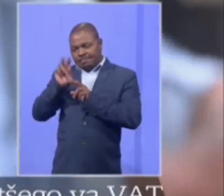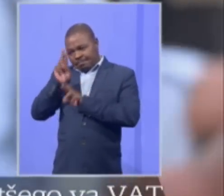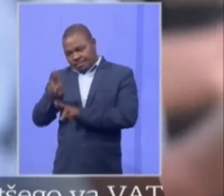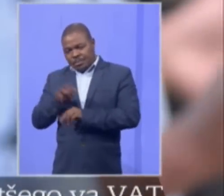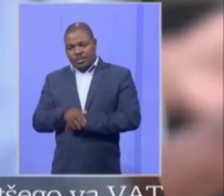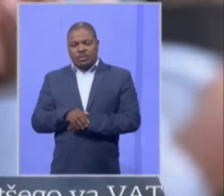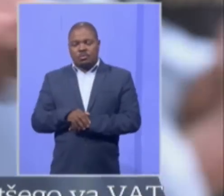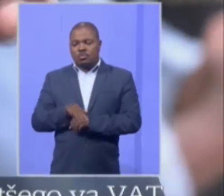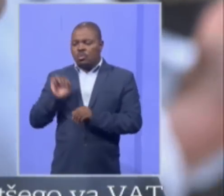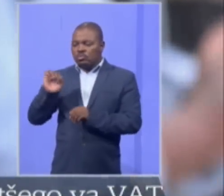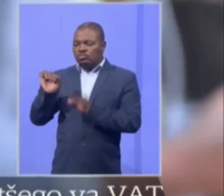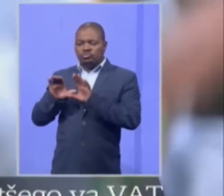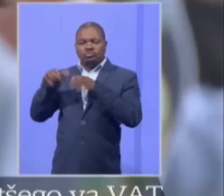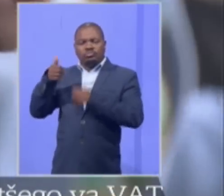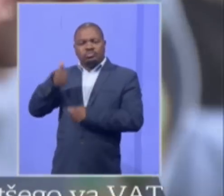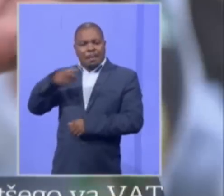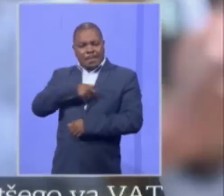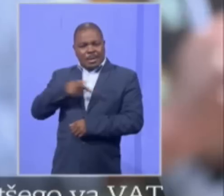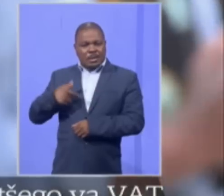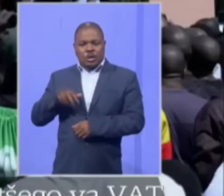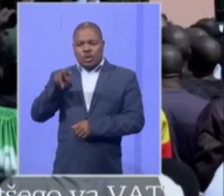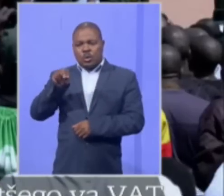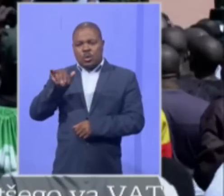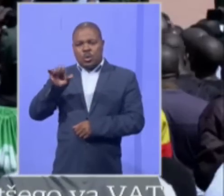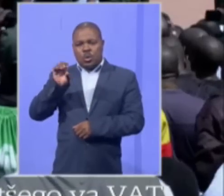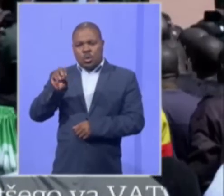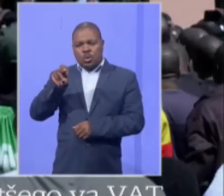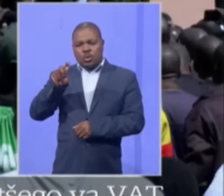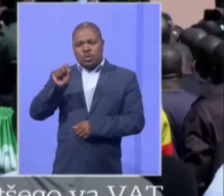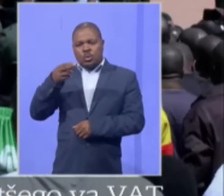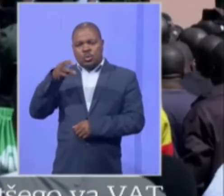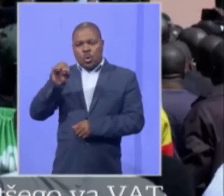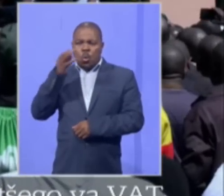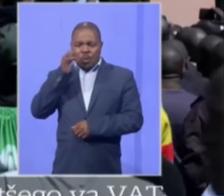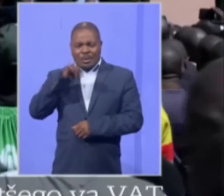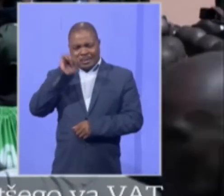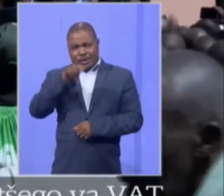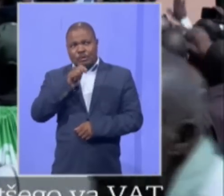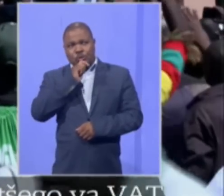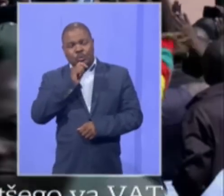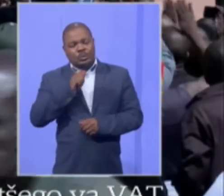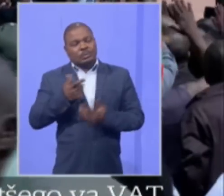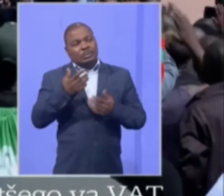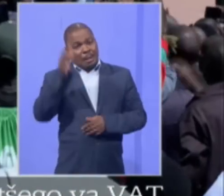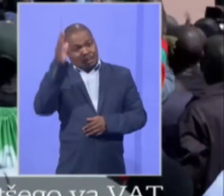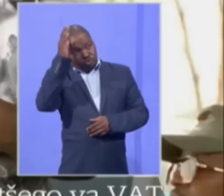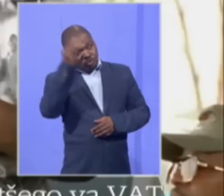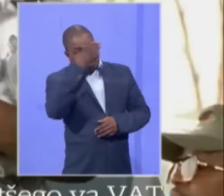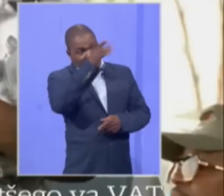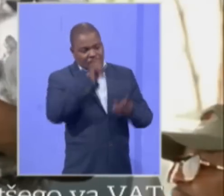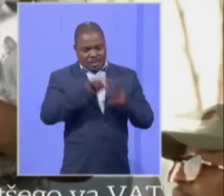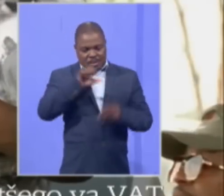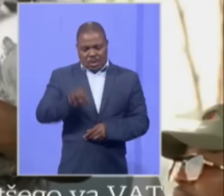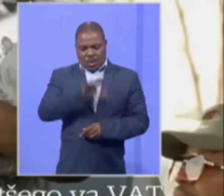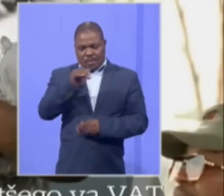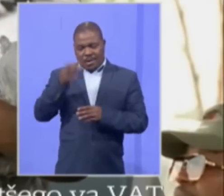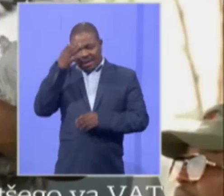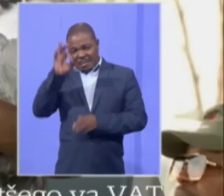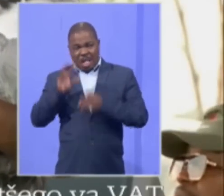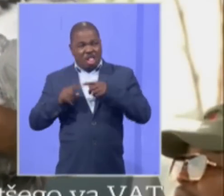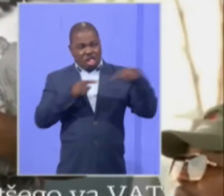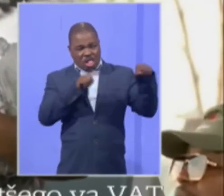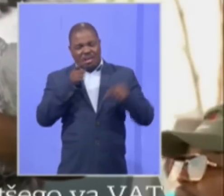Mzwanele Nyonso o re ga makatšo ke dikgotlhano magareng ga taolo ya mopresidente Donald Trump le mmušo wa Afrika Borwa. The time for slogans